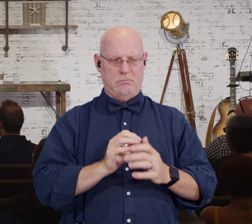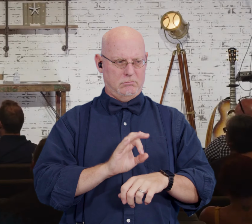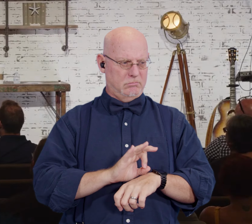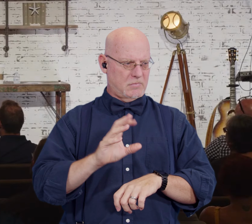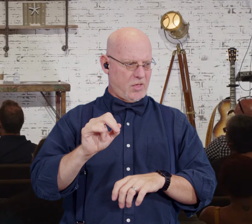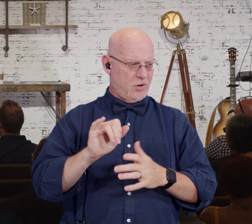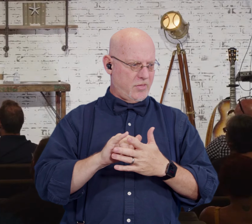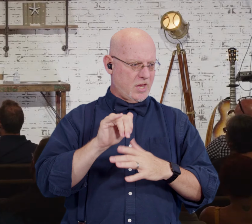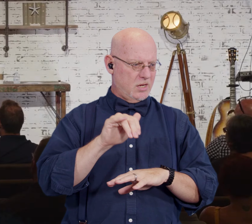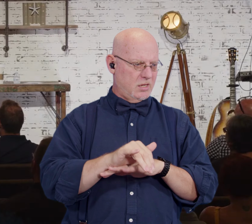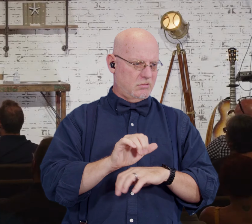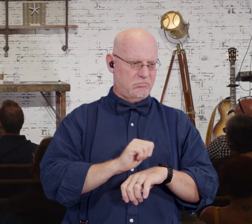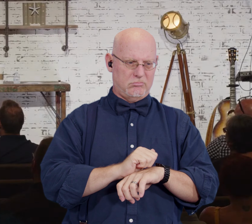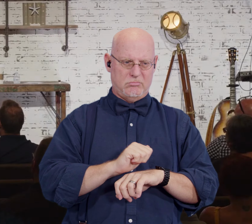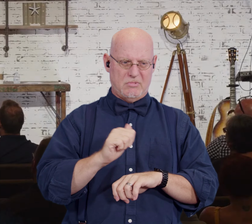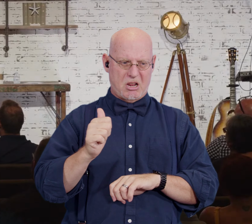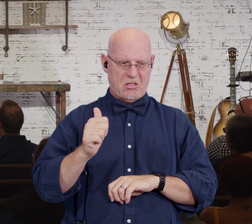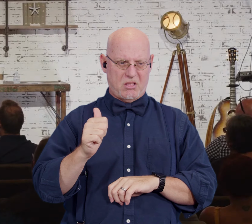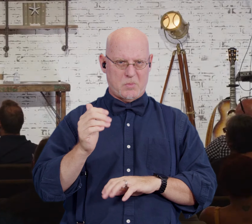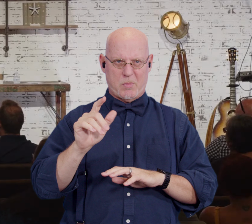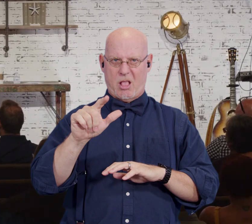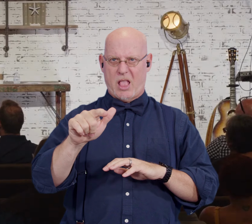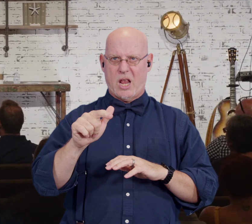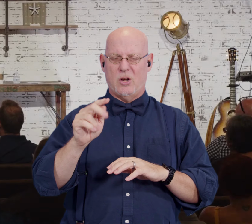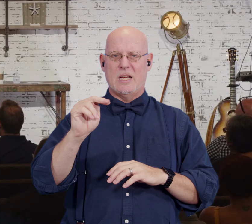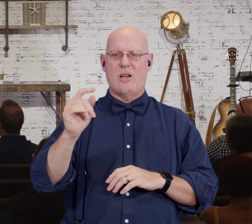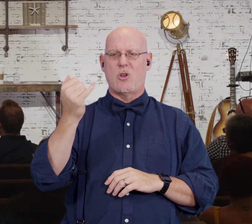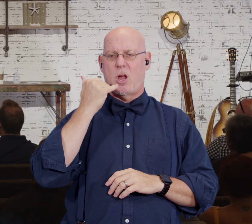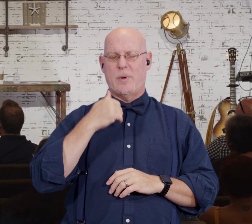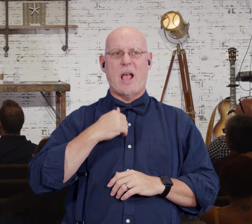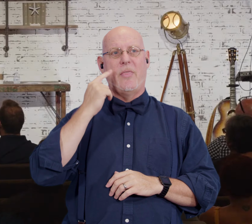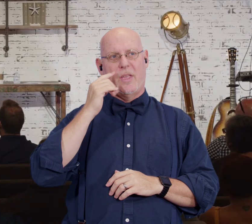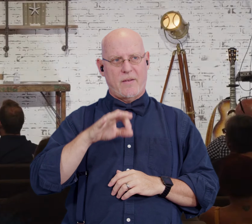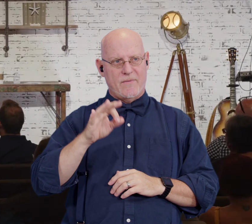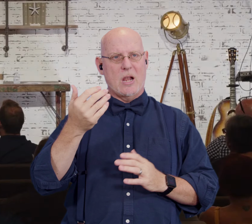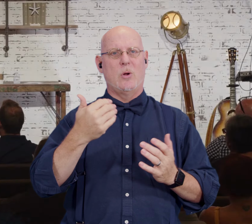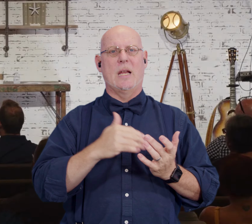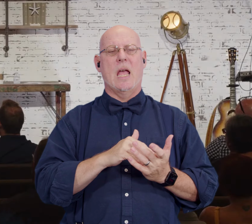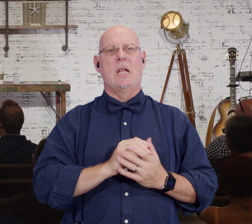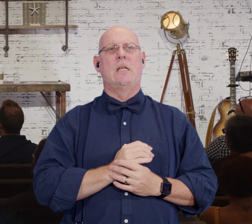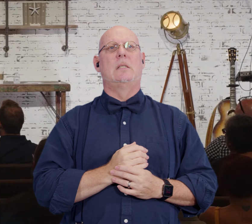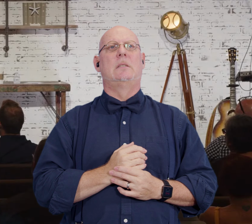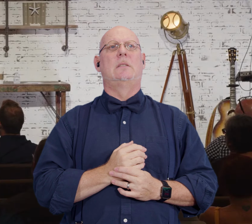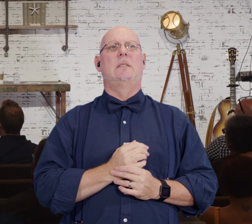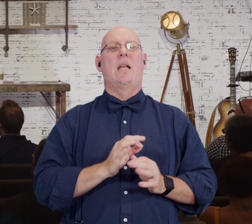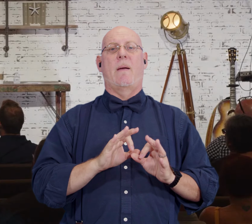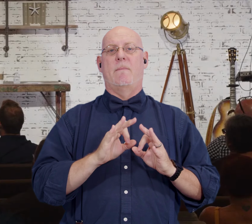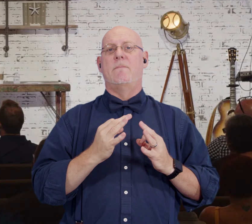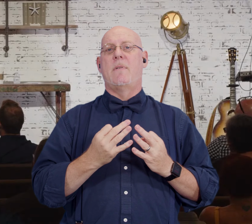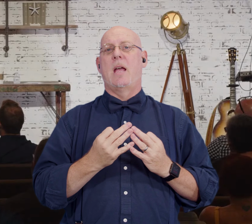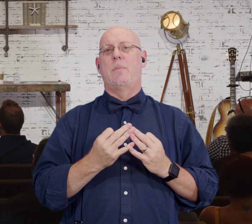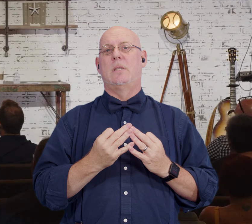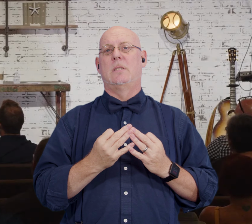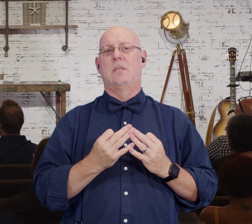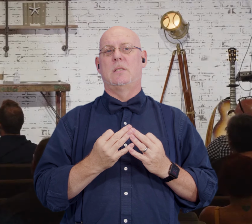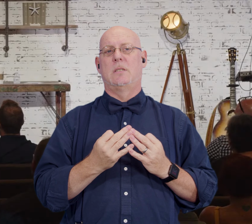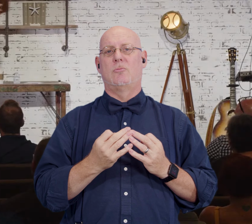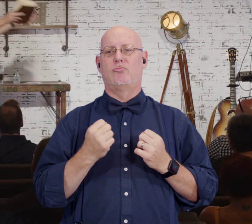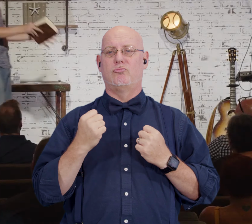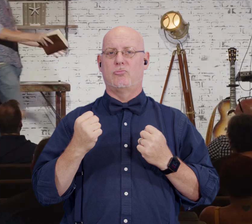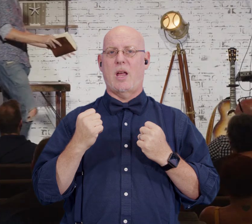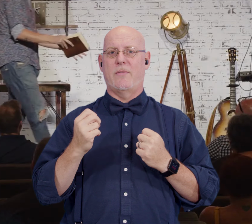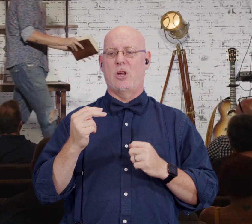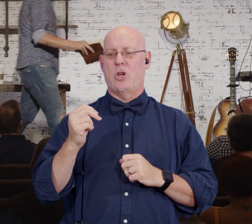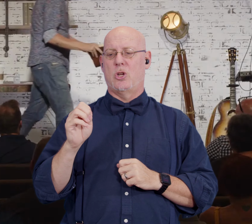at 9:30 that night, 10 o'clock, maybe later, Nate calls me. He's like, I think I found her again. This family had